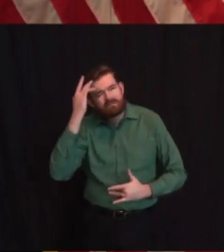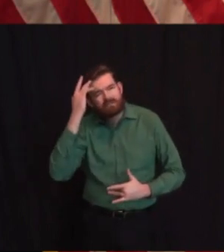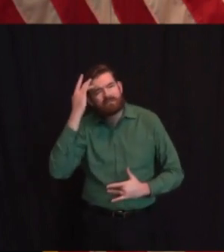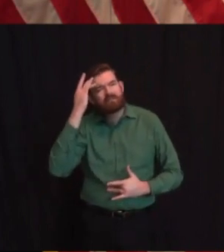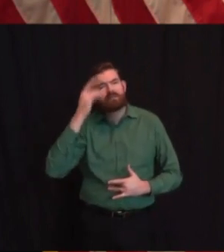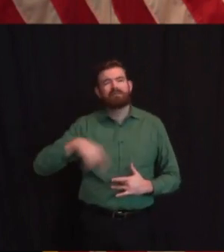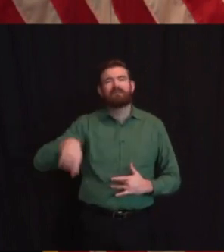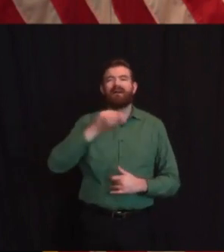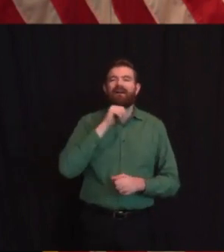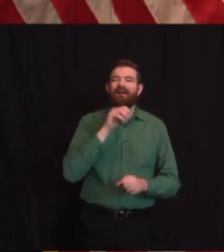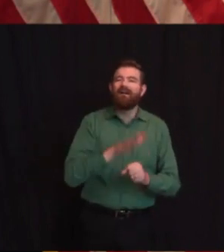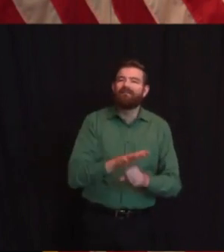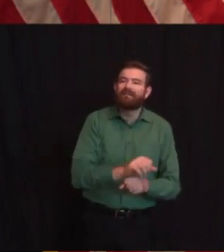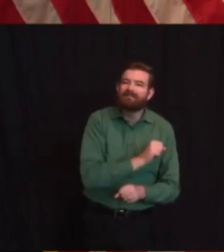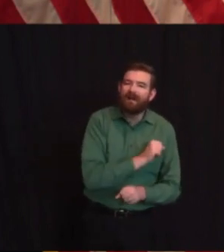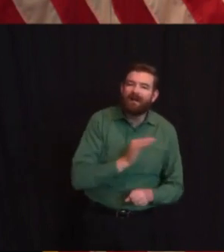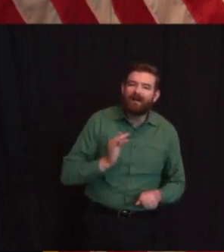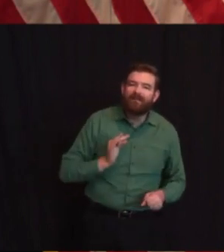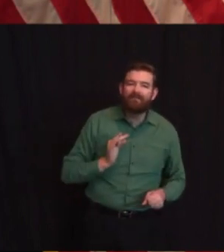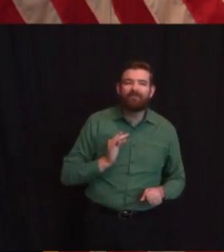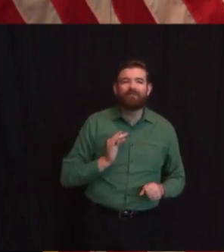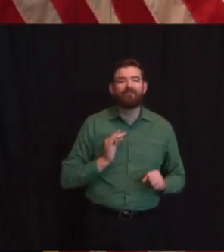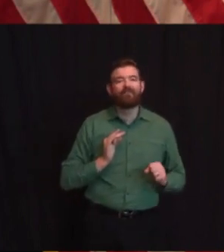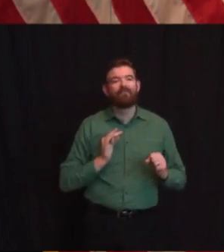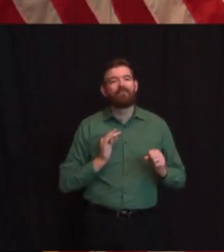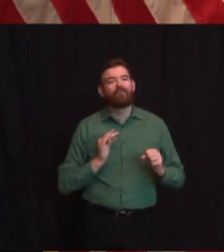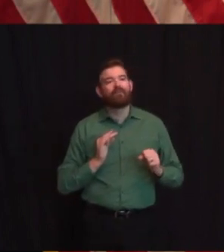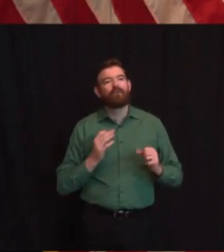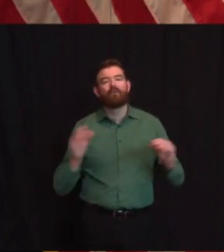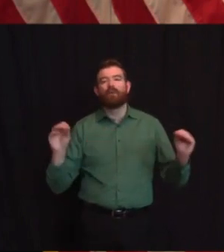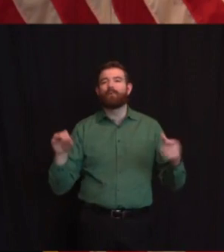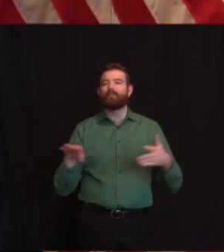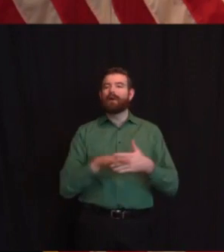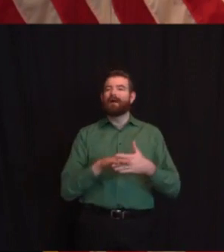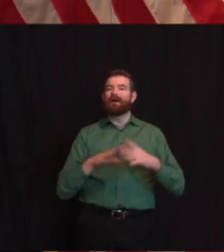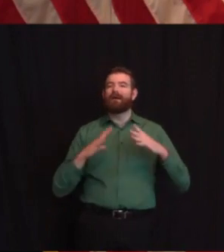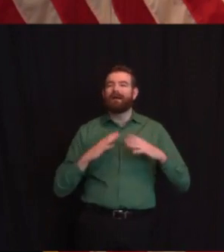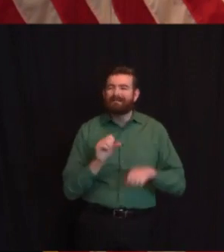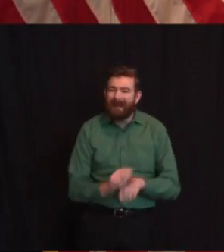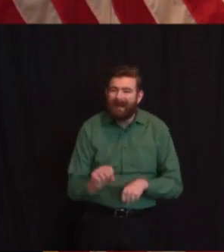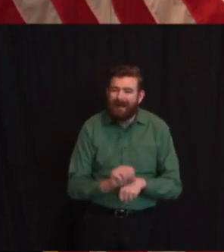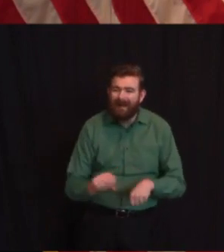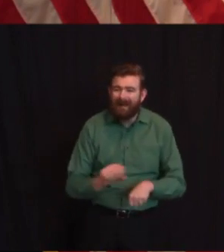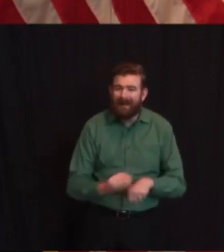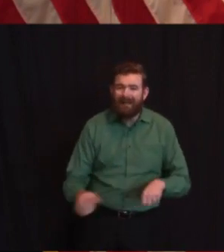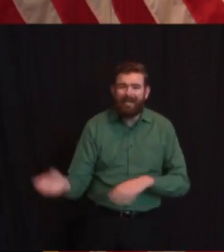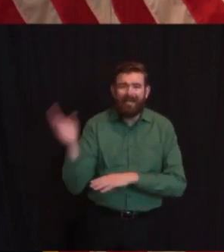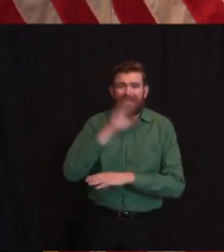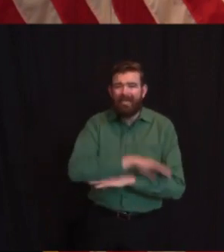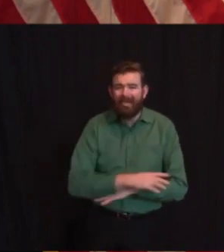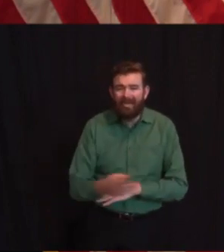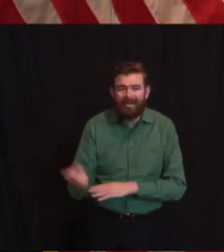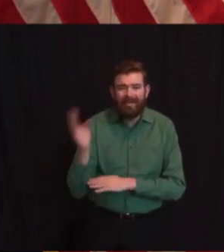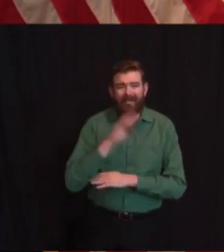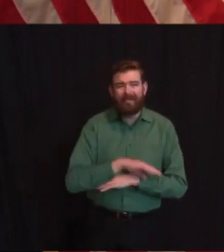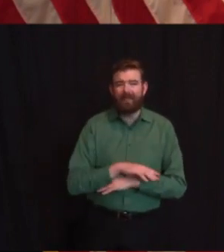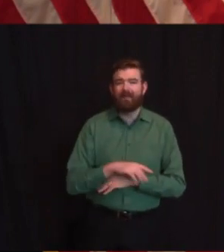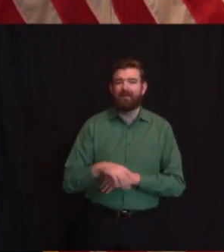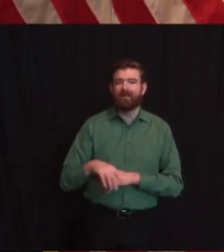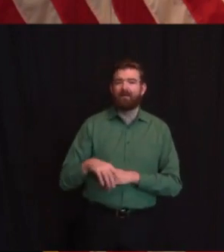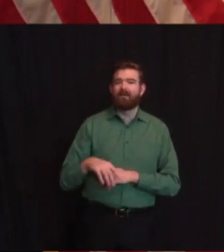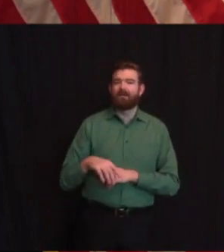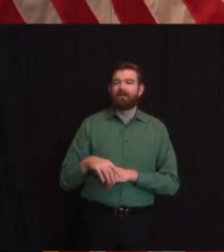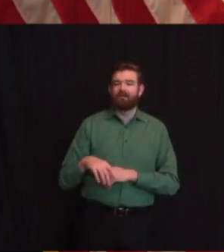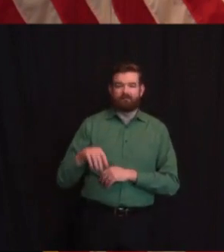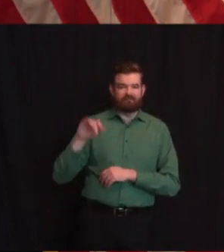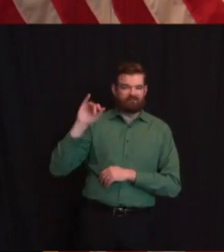of them, and they have not had a break. And she goes on to describe a very dire situation at that facility and that